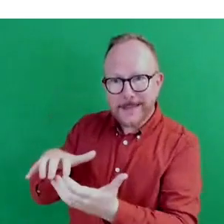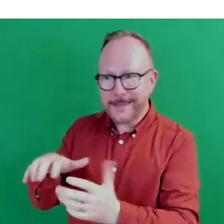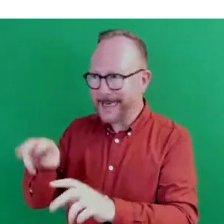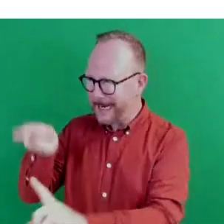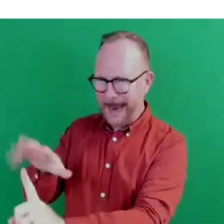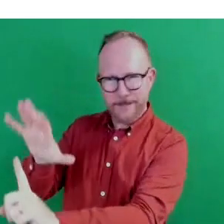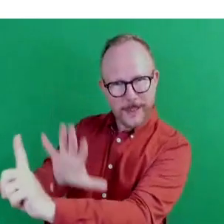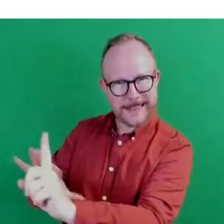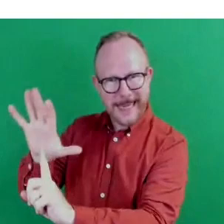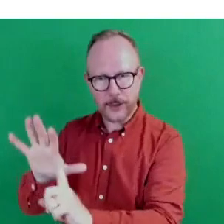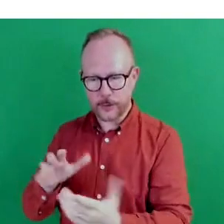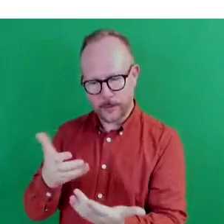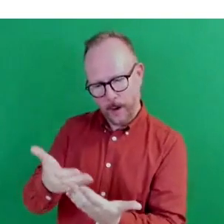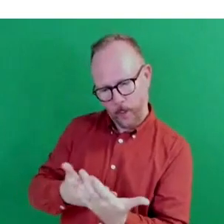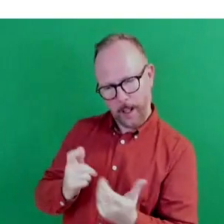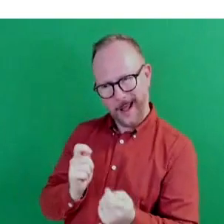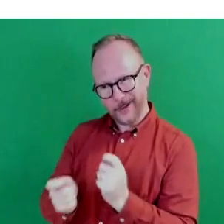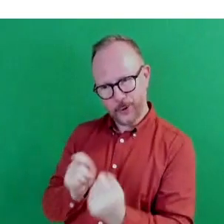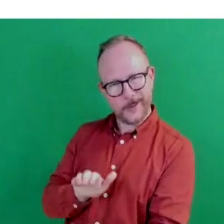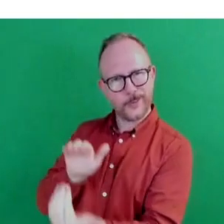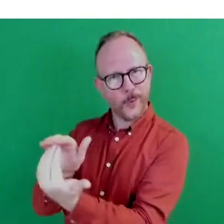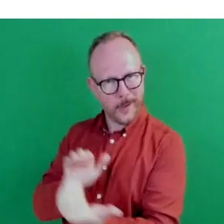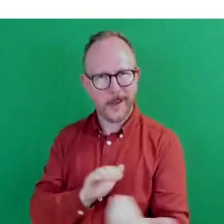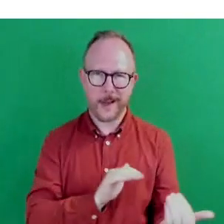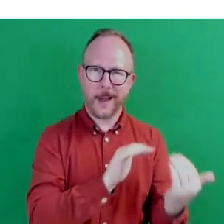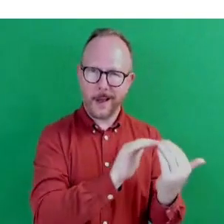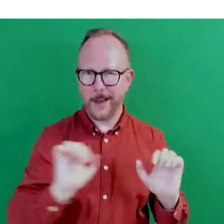Thanks, Karen. That makes a lot of sense, I think.